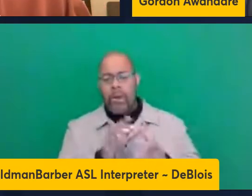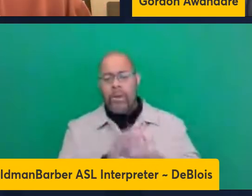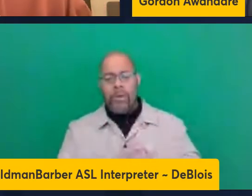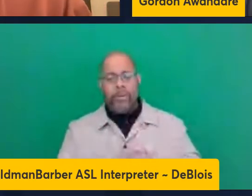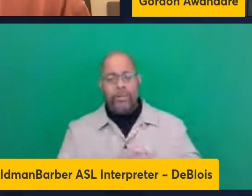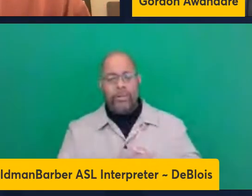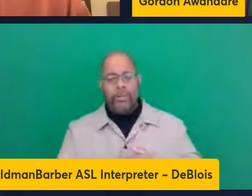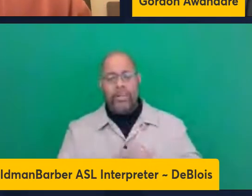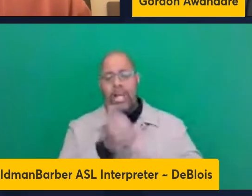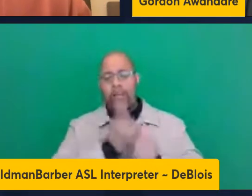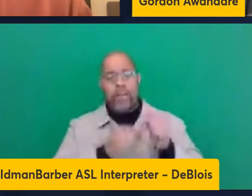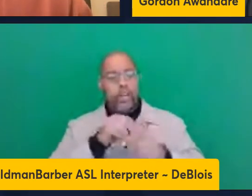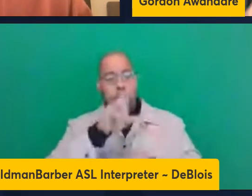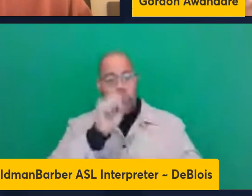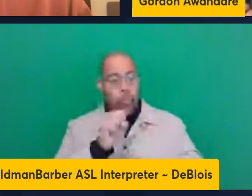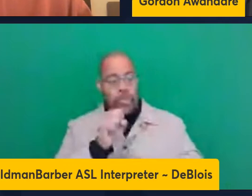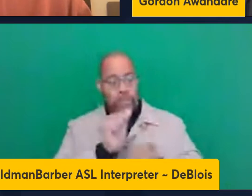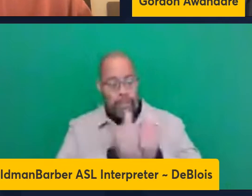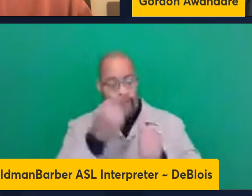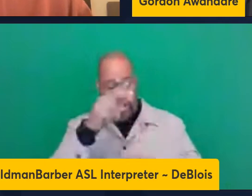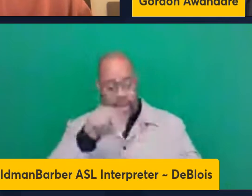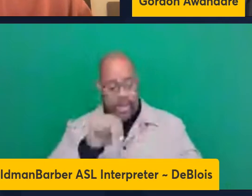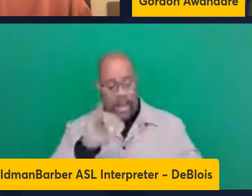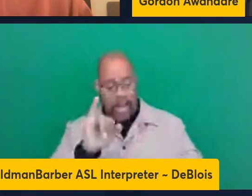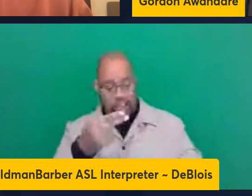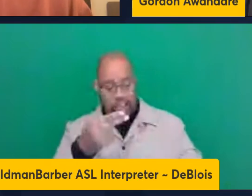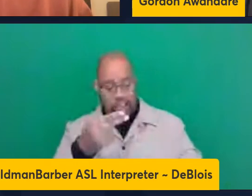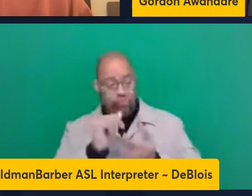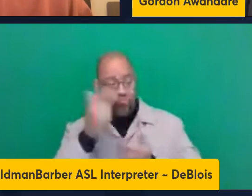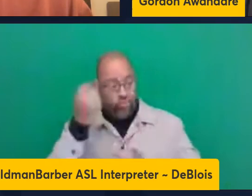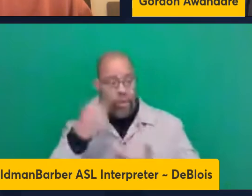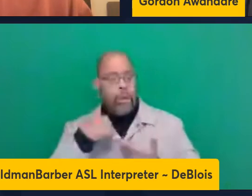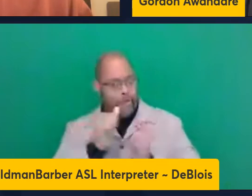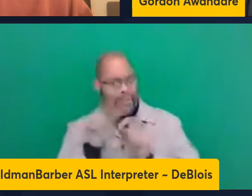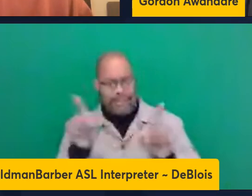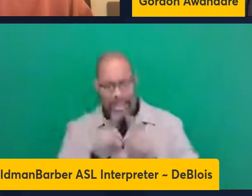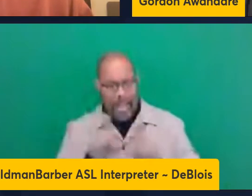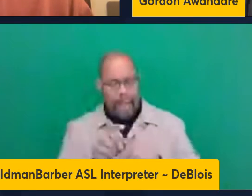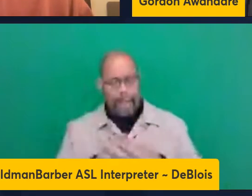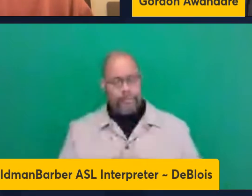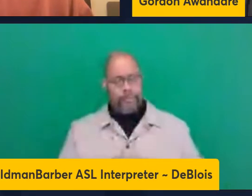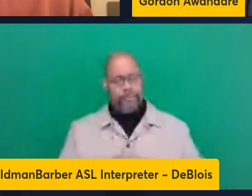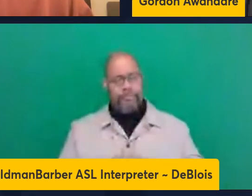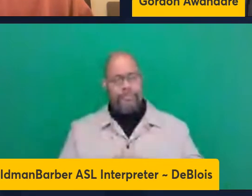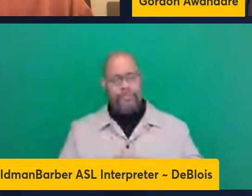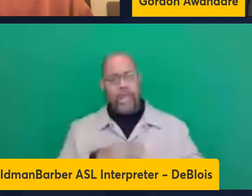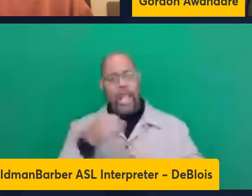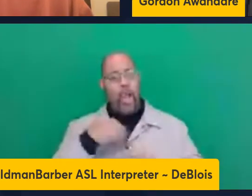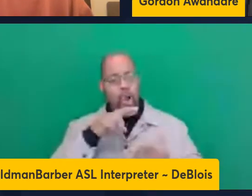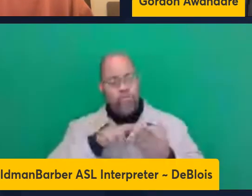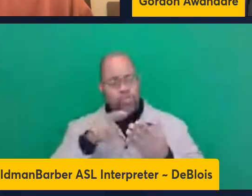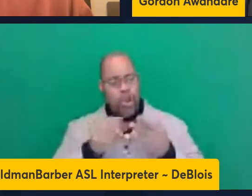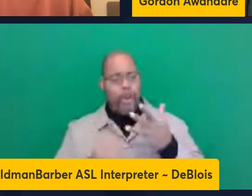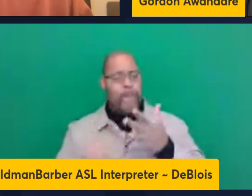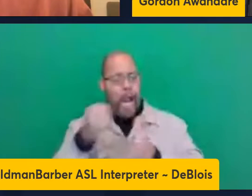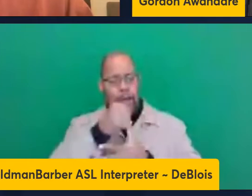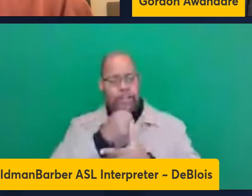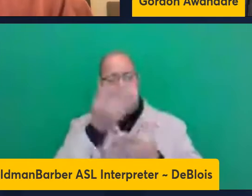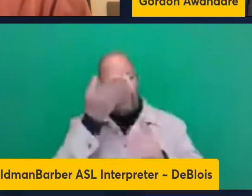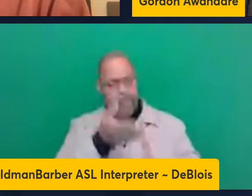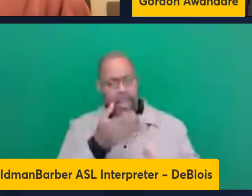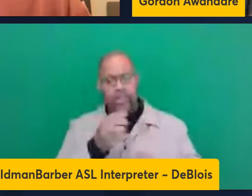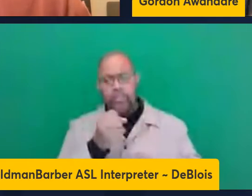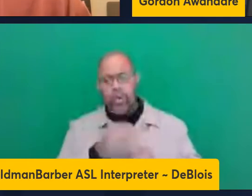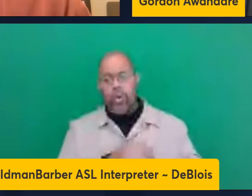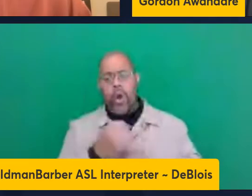everybody in the US competes for NIH grants. We compete for grants with our ideas and our research priorities. And so I